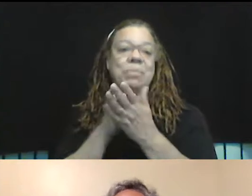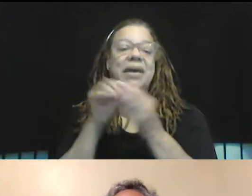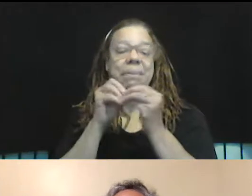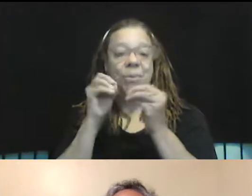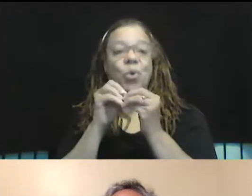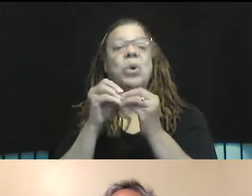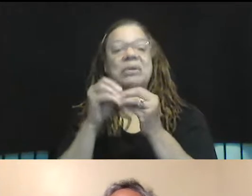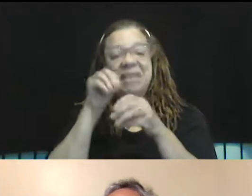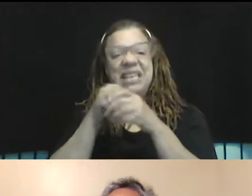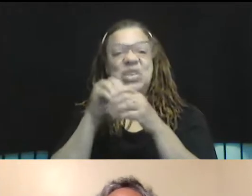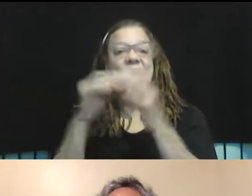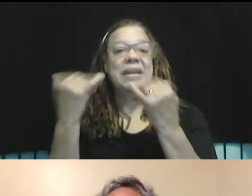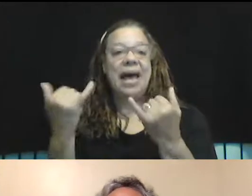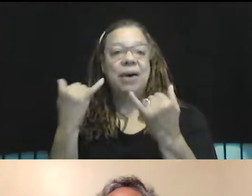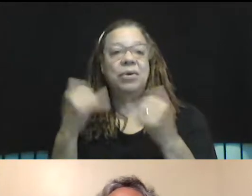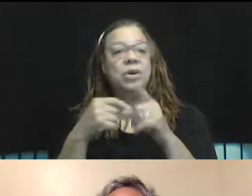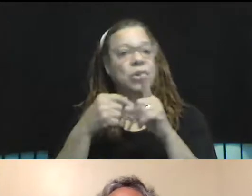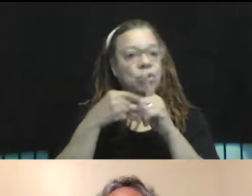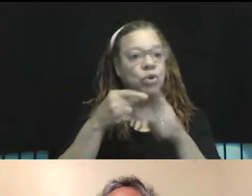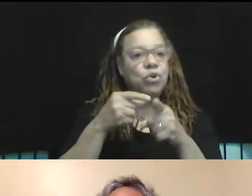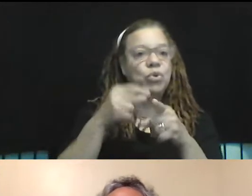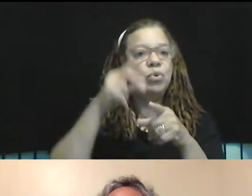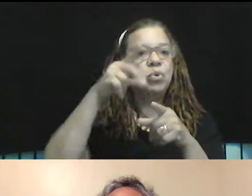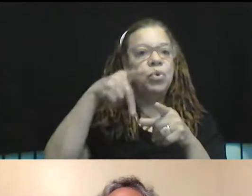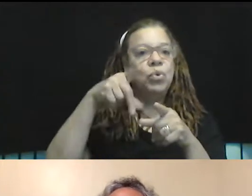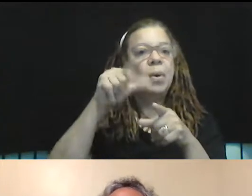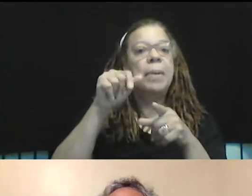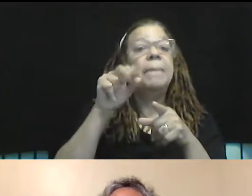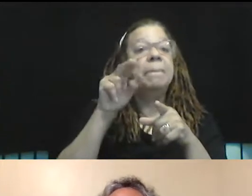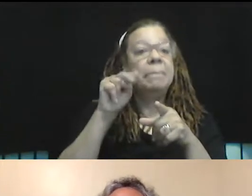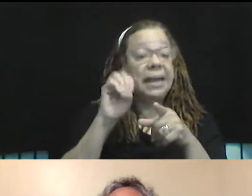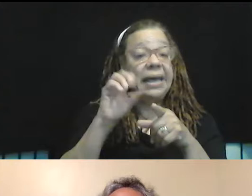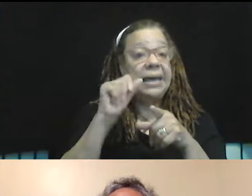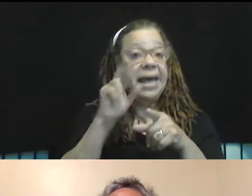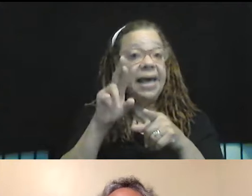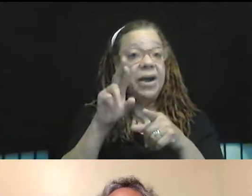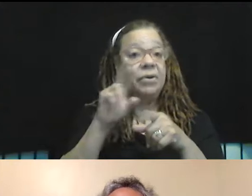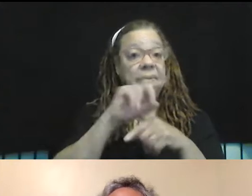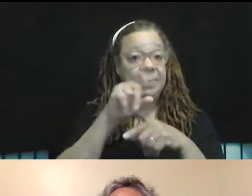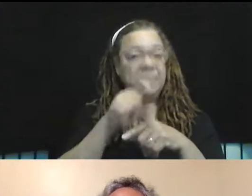now. Do you do plein air at all, or you? I do, yeah. I do plein air.